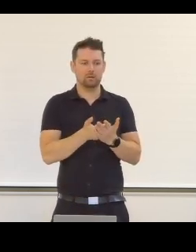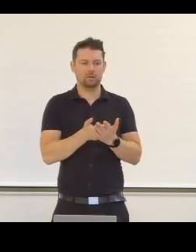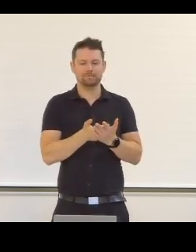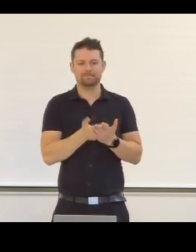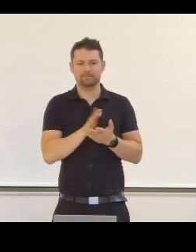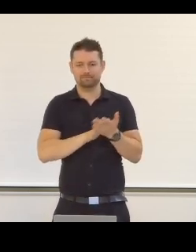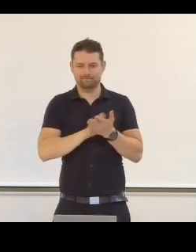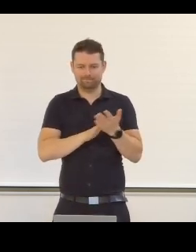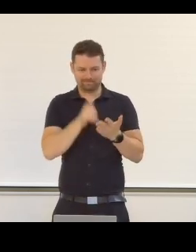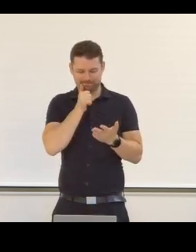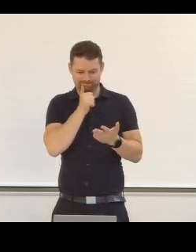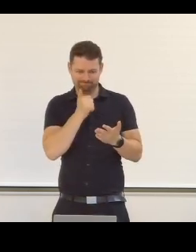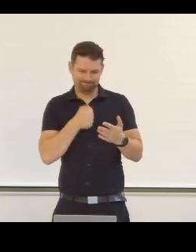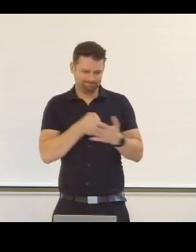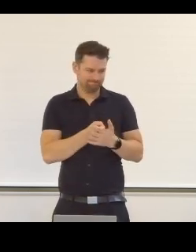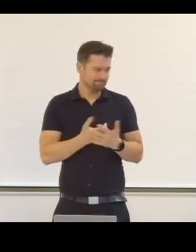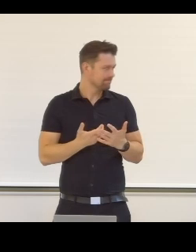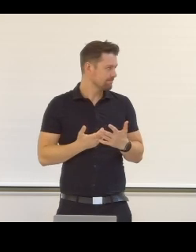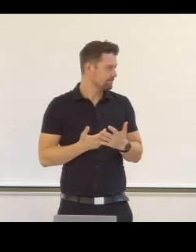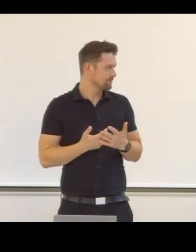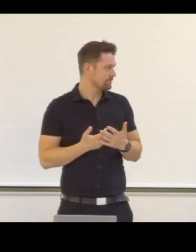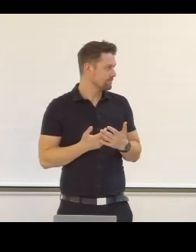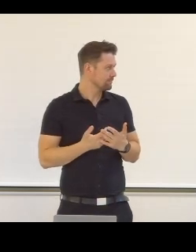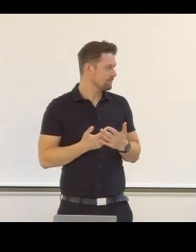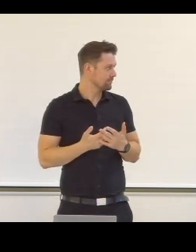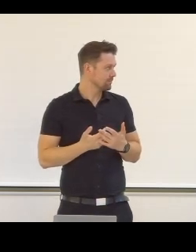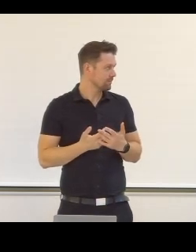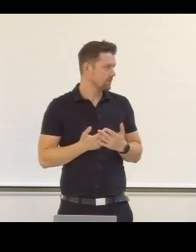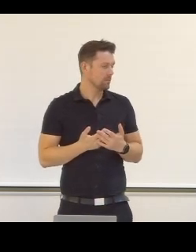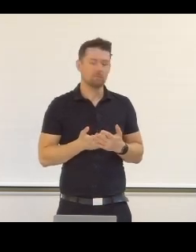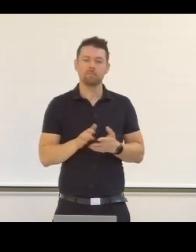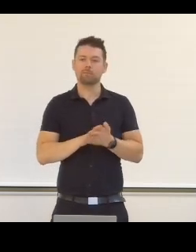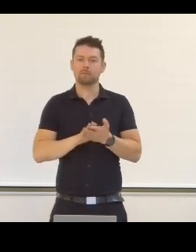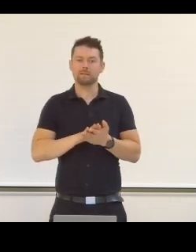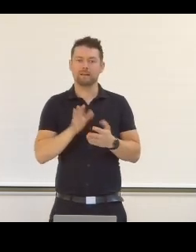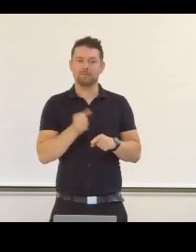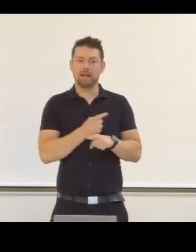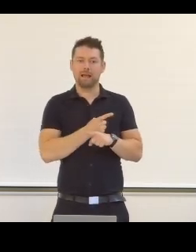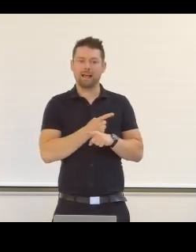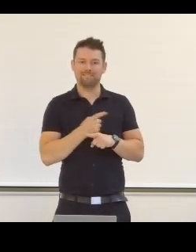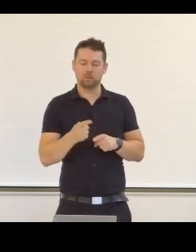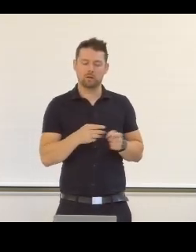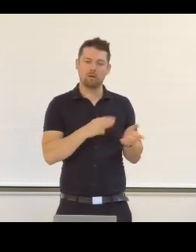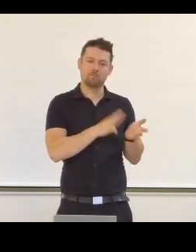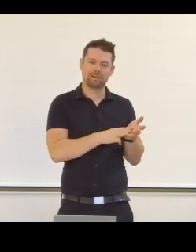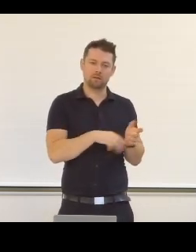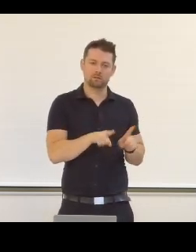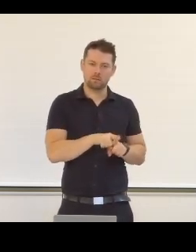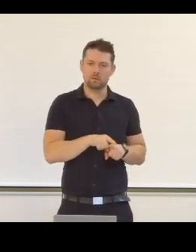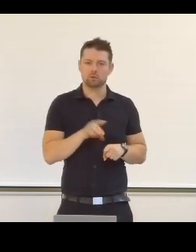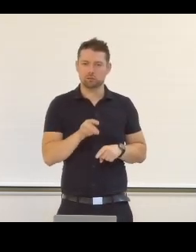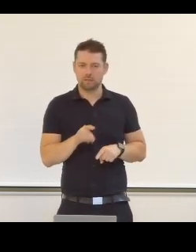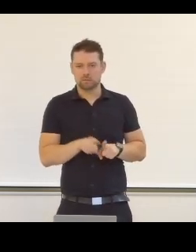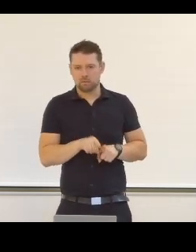stocks. The issue with this menu is that it was a weekly menu. So every Monday was the same food. Every Tuesday, the same